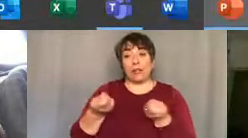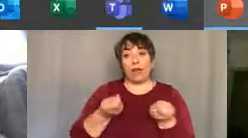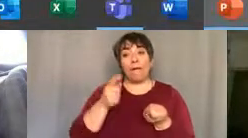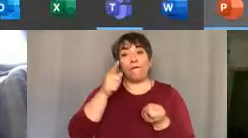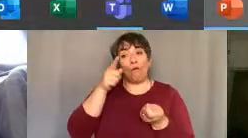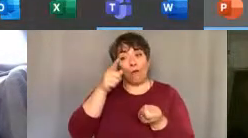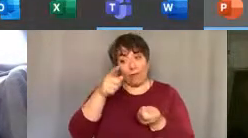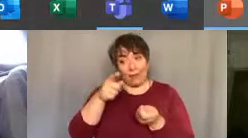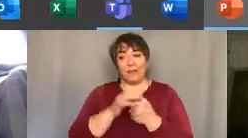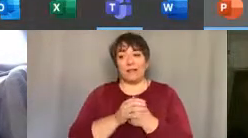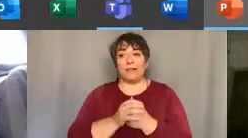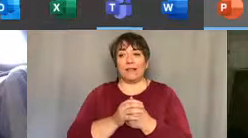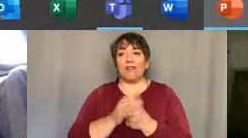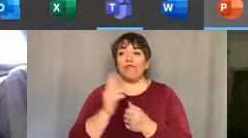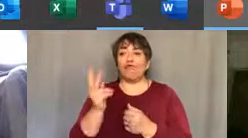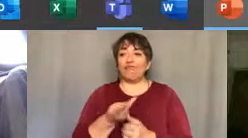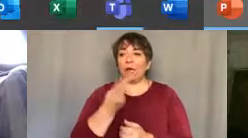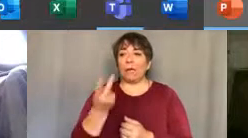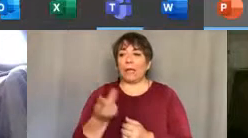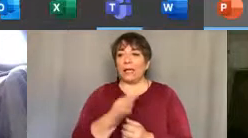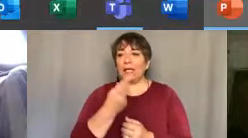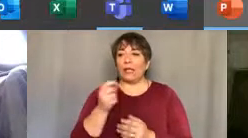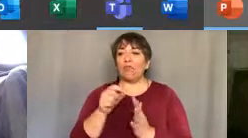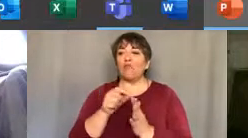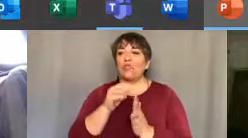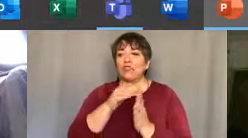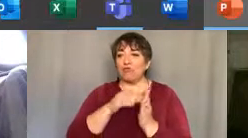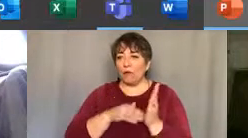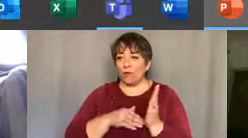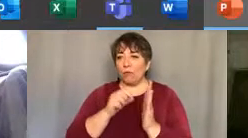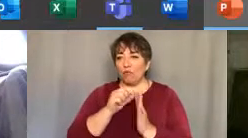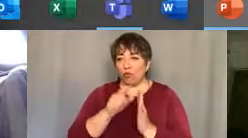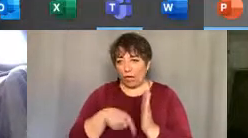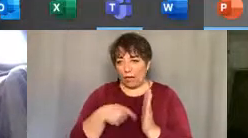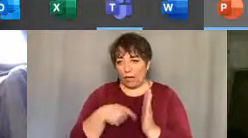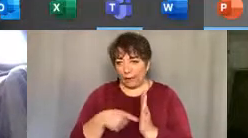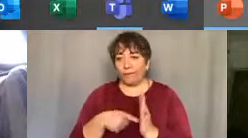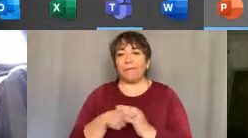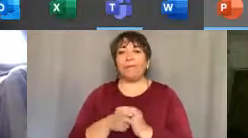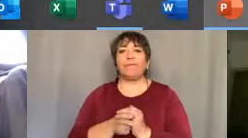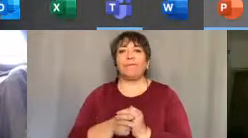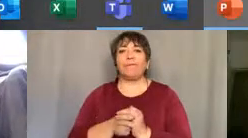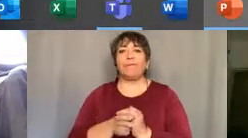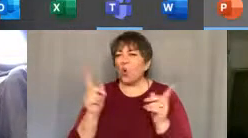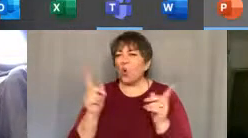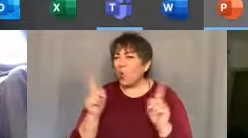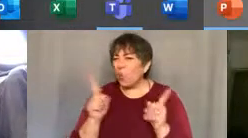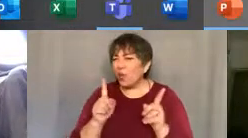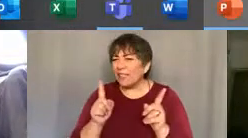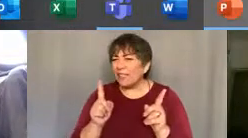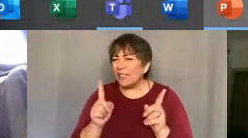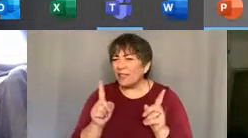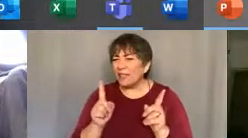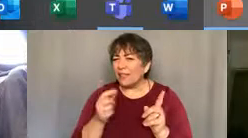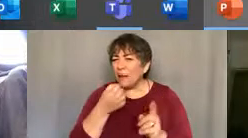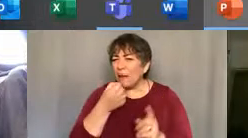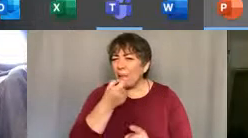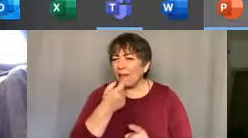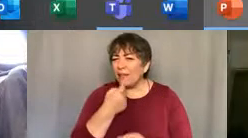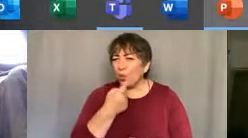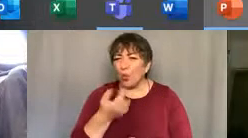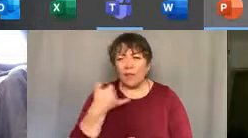repeat prescription project. So what exactly is the Medicines Order Line? So essentially, we are a call